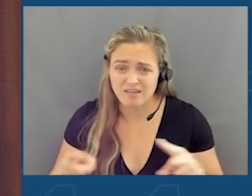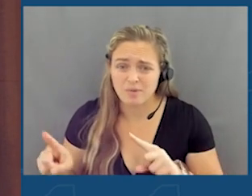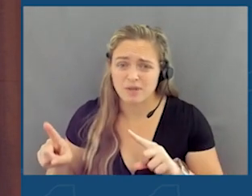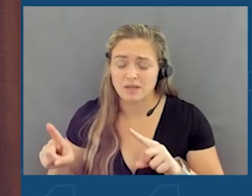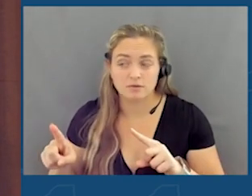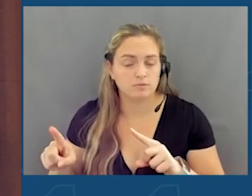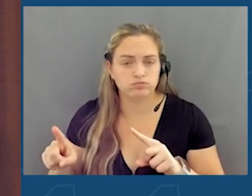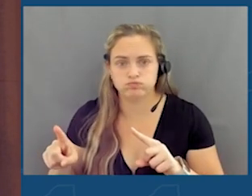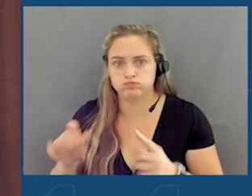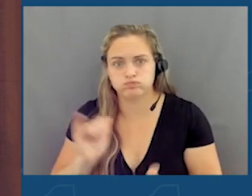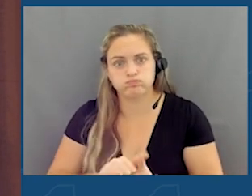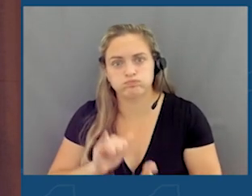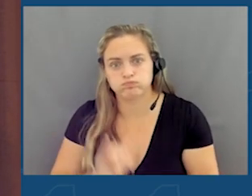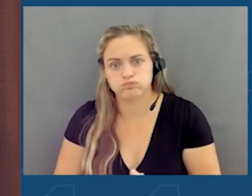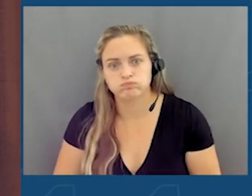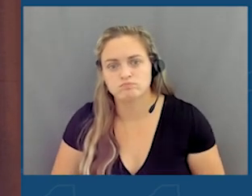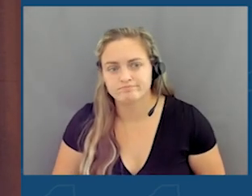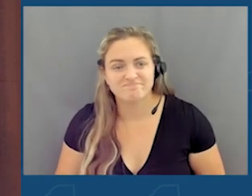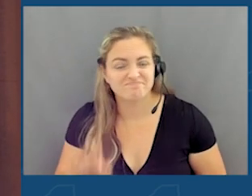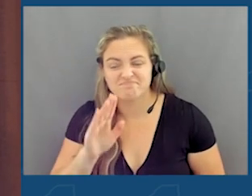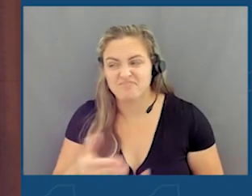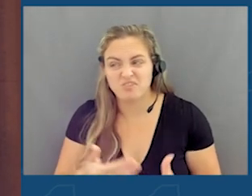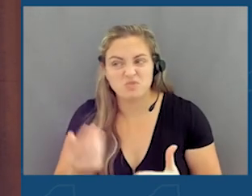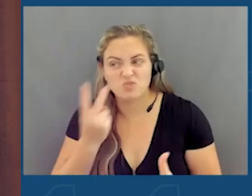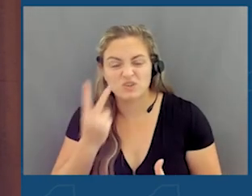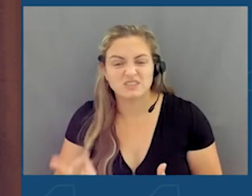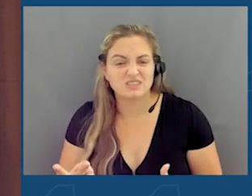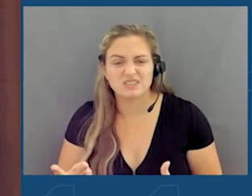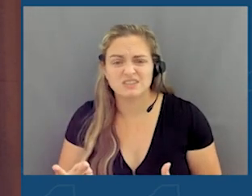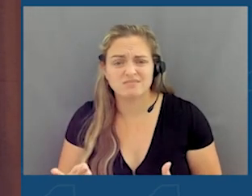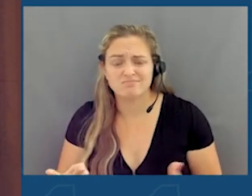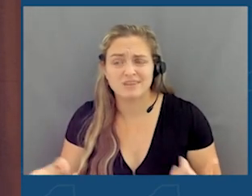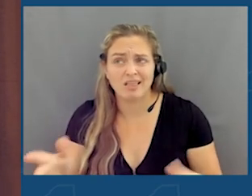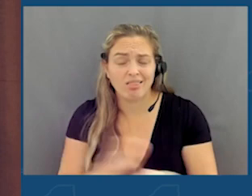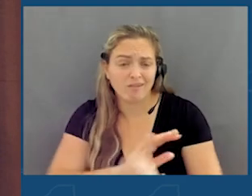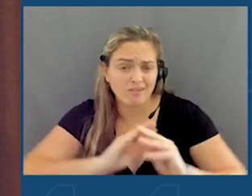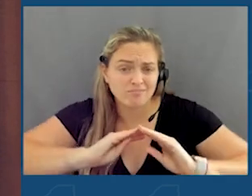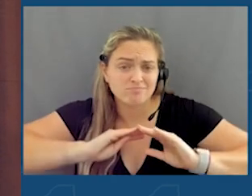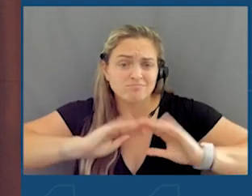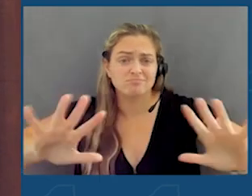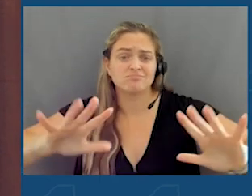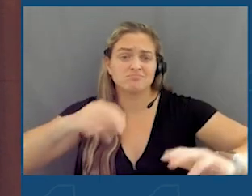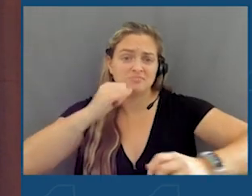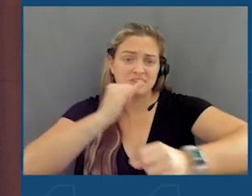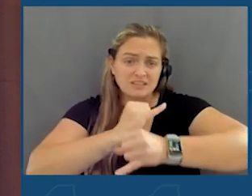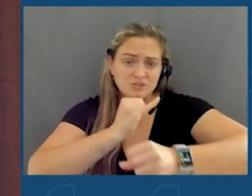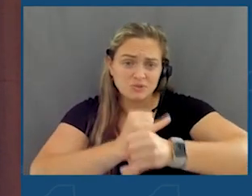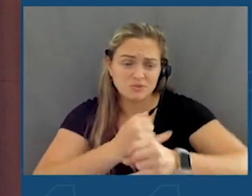unprecedented. Never before such a blatant attack on our institution,